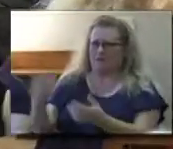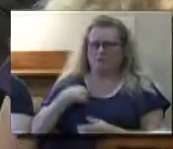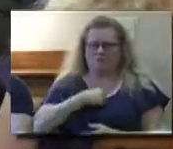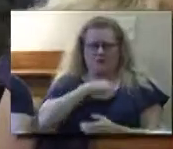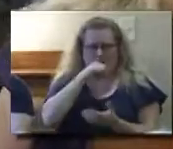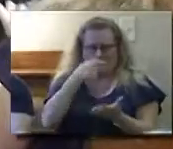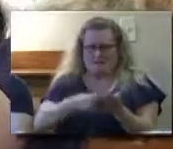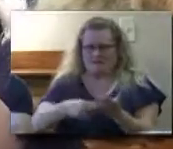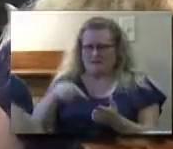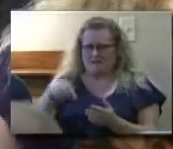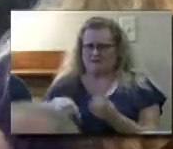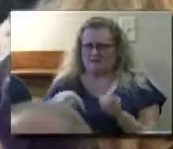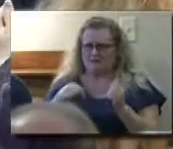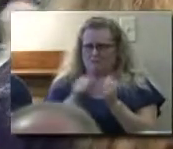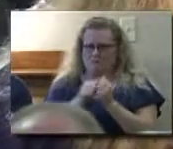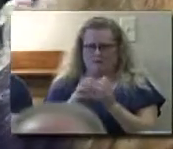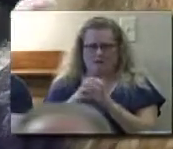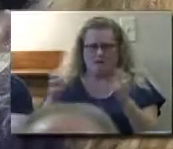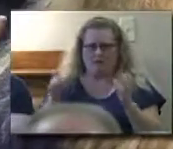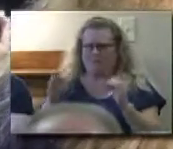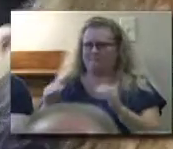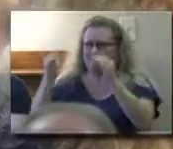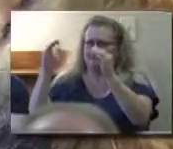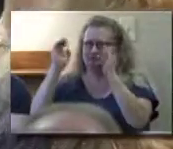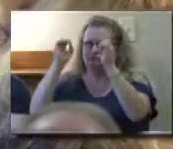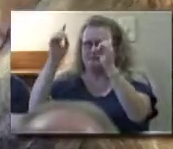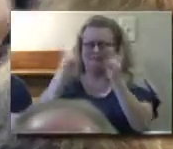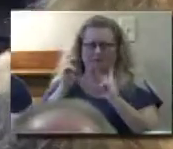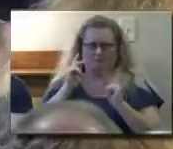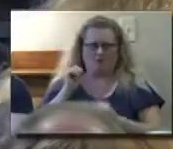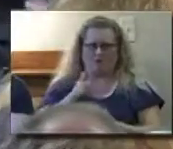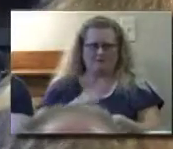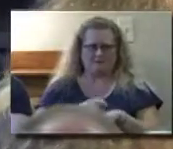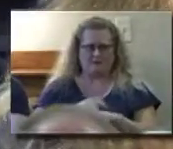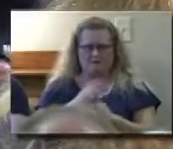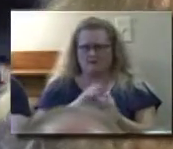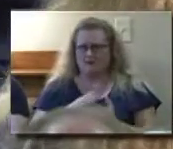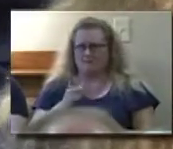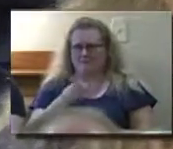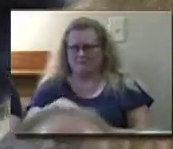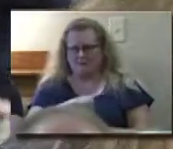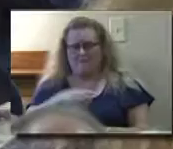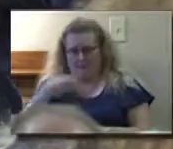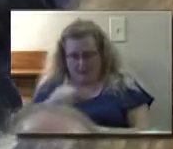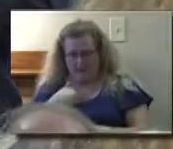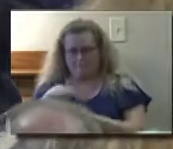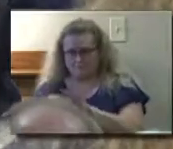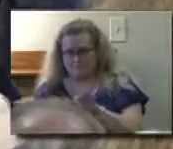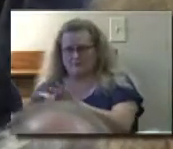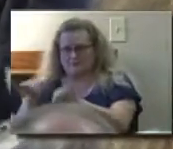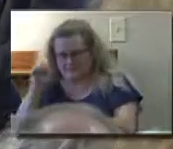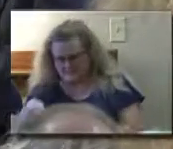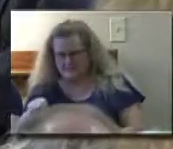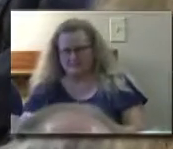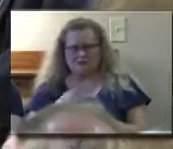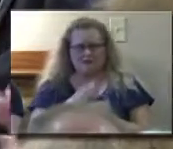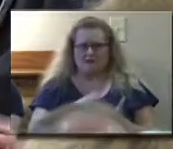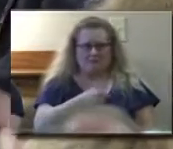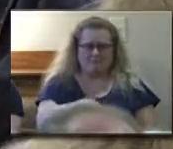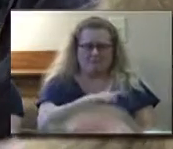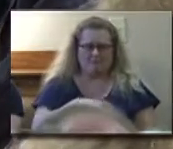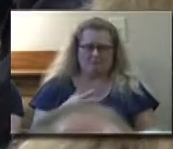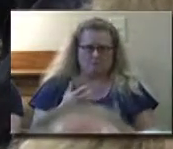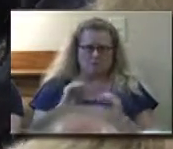discussing this with a lot of educated people all the time. Some of them have got several degrees, but not all. Some of them have